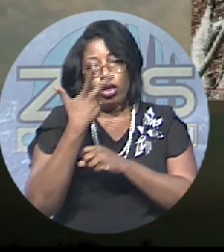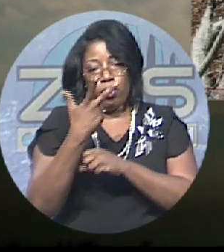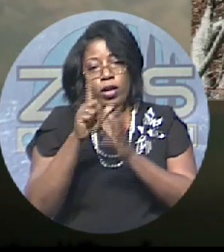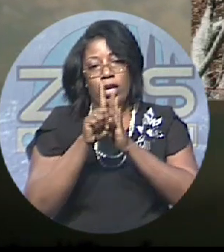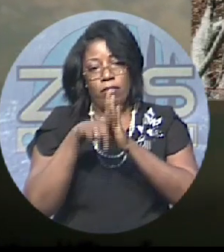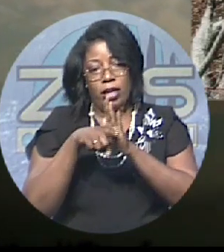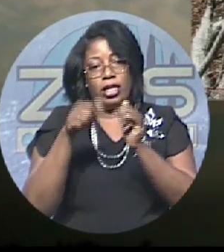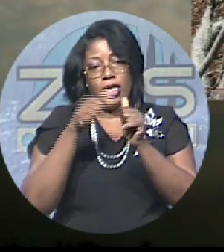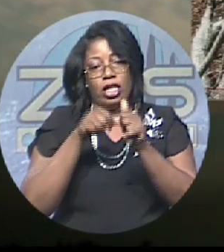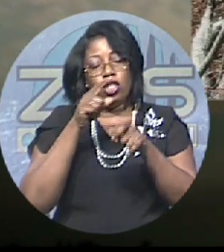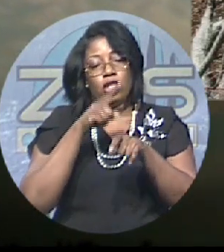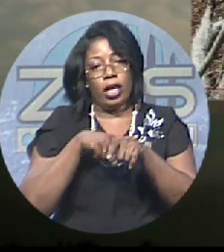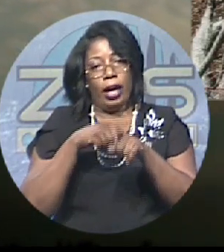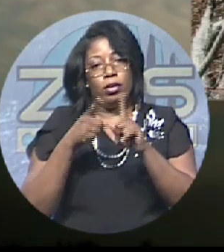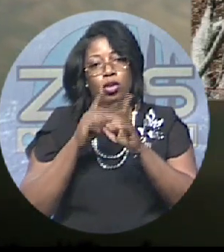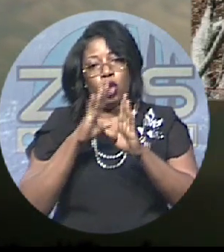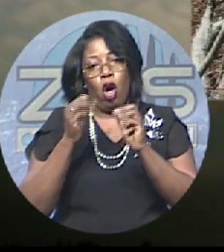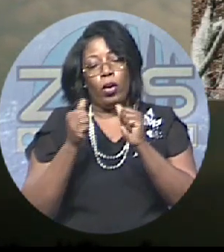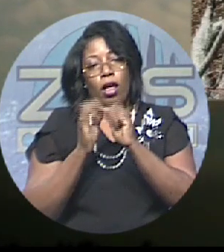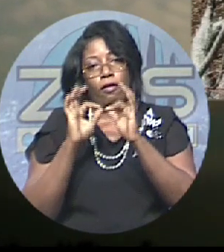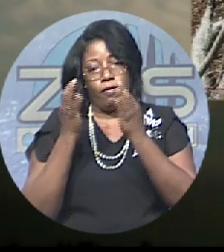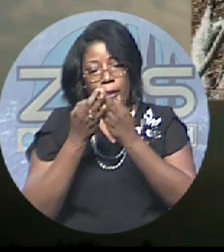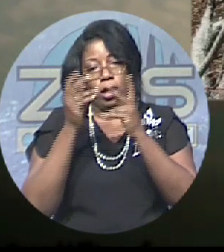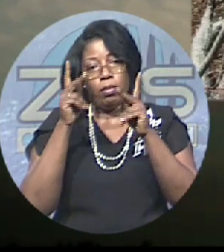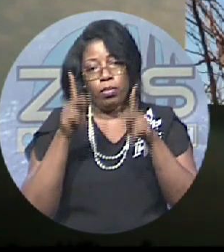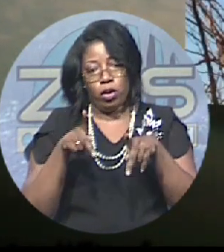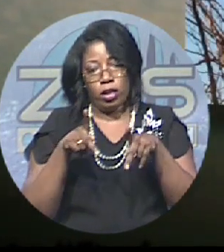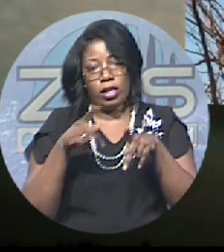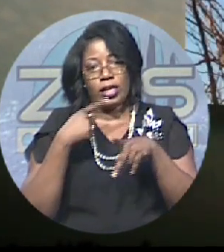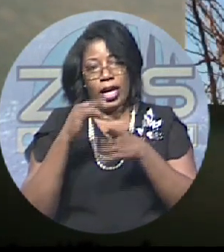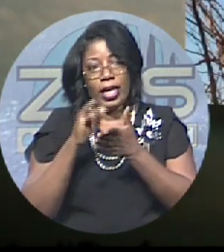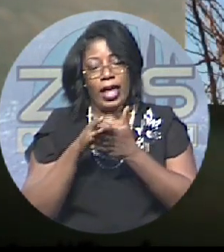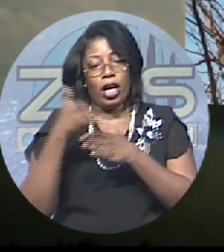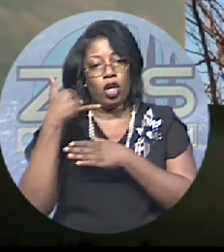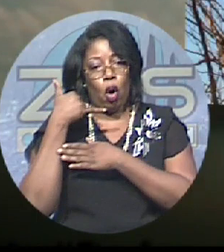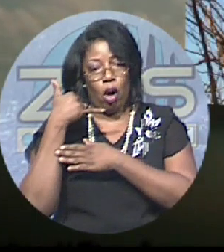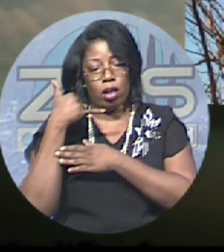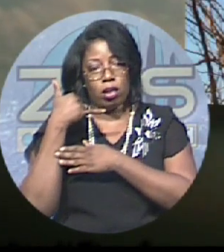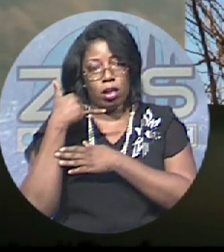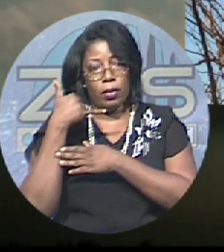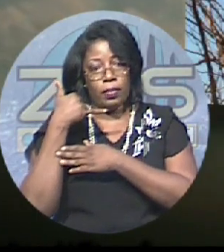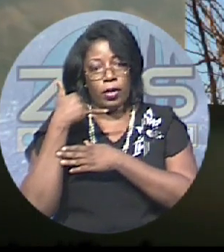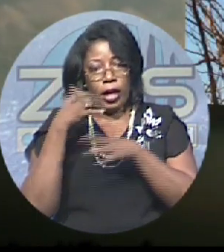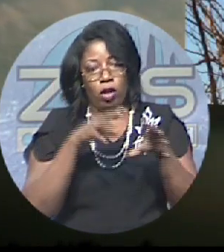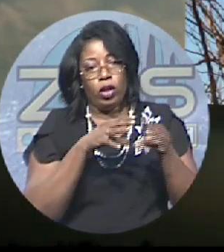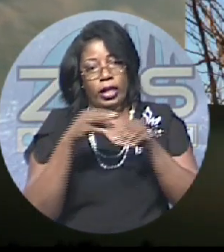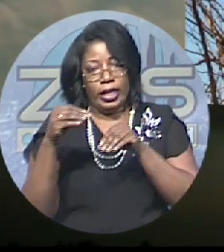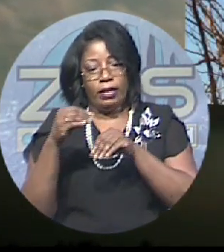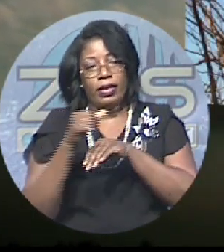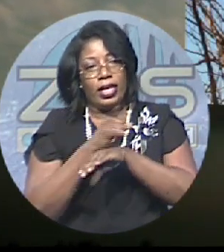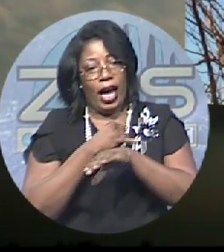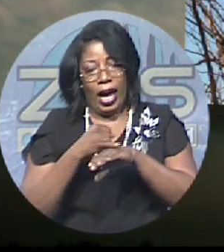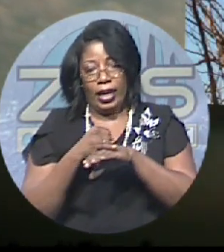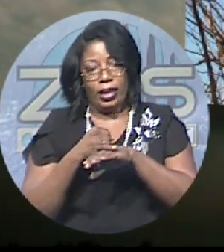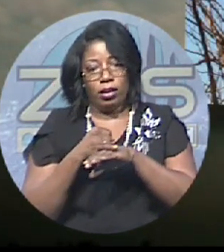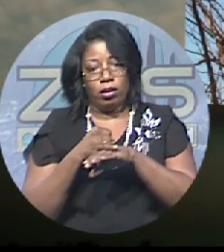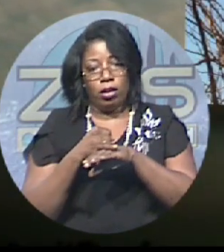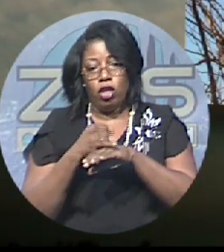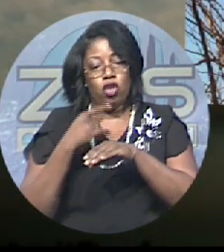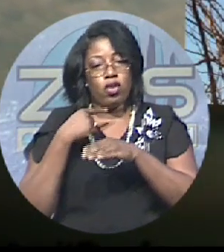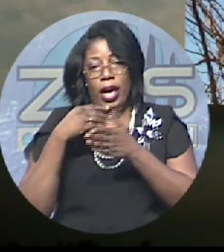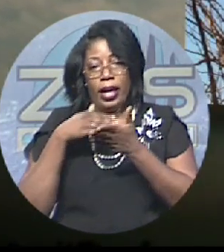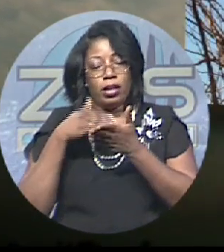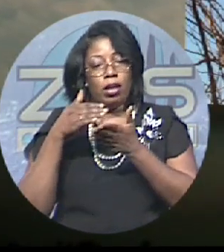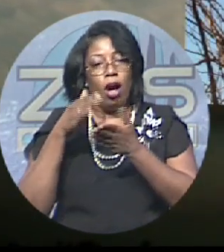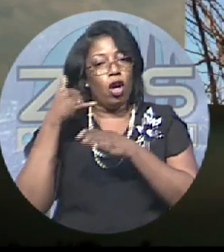them to connect with loved ones. BTC advises at this time, calls are only able to leave the island. Customers are not able to make calls